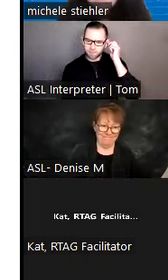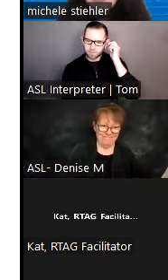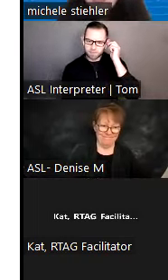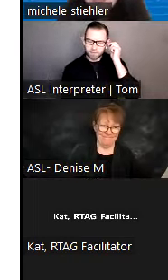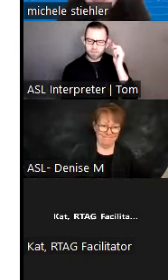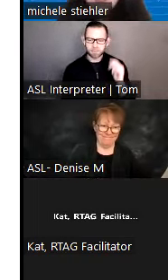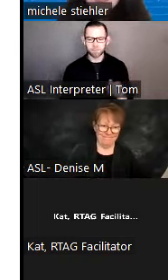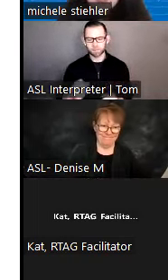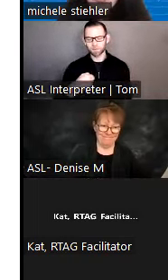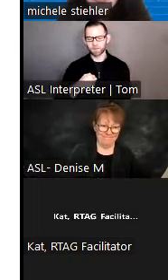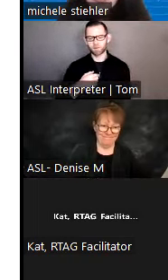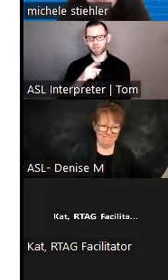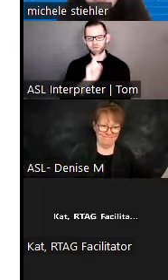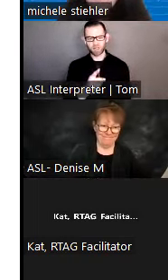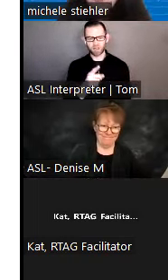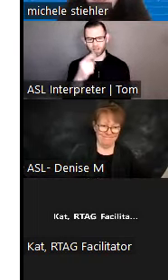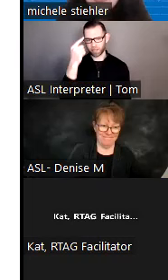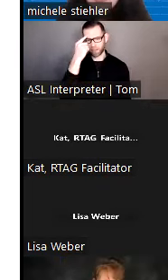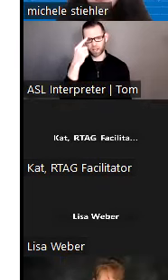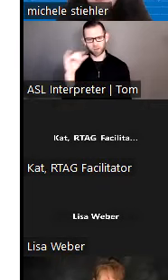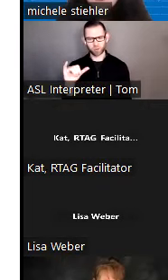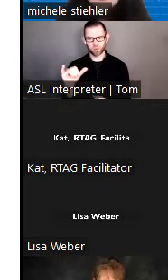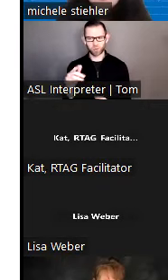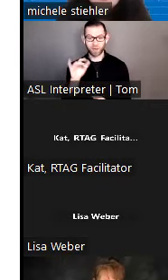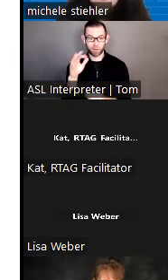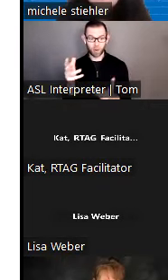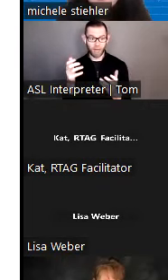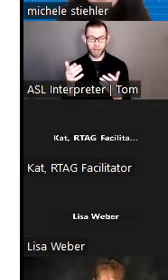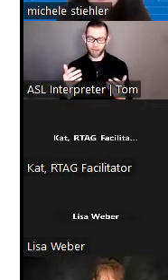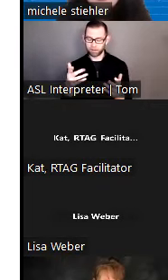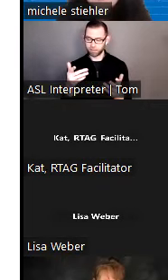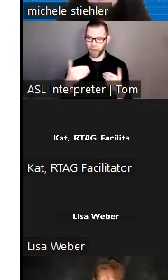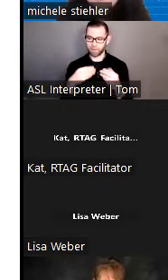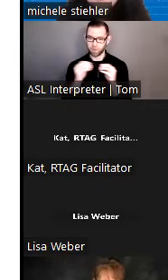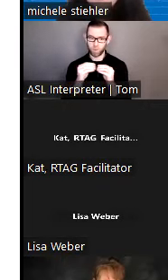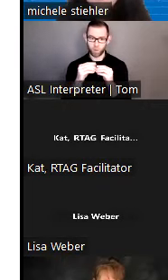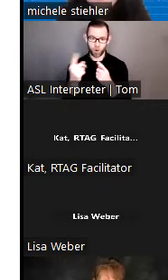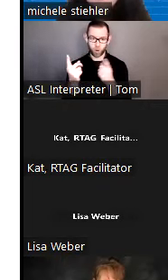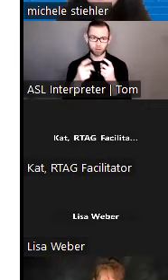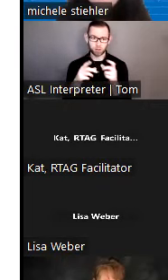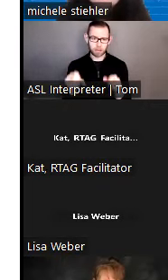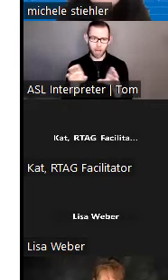And I really think at this point, if you have additional questions, we could open to questions.